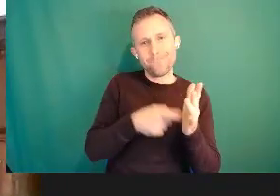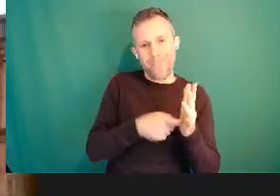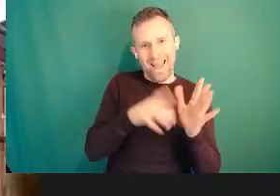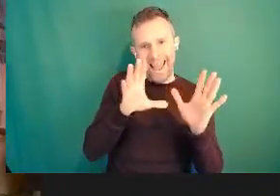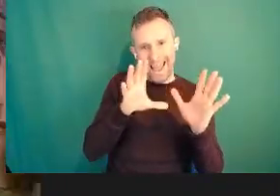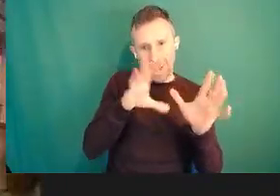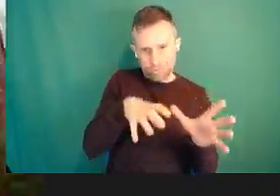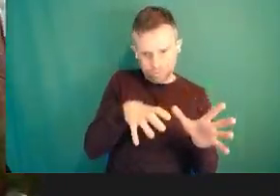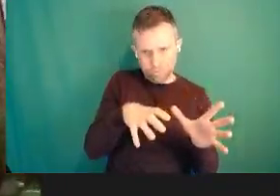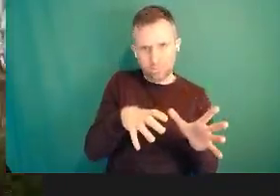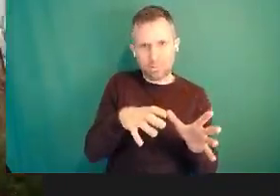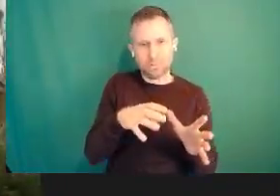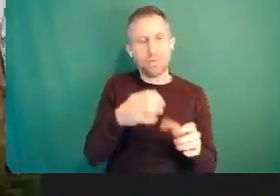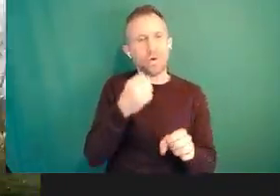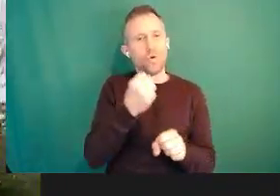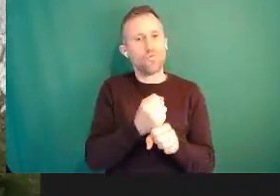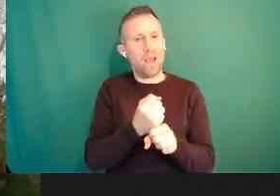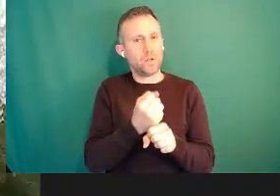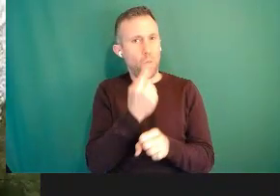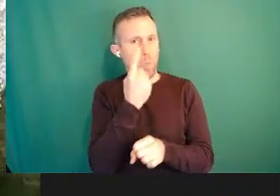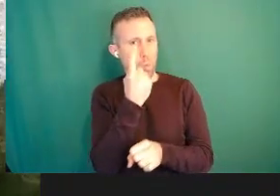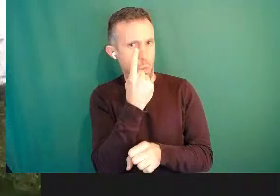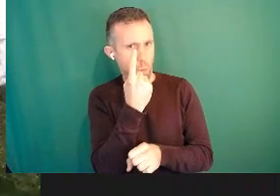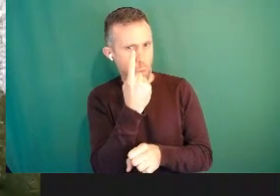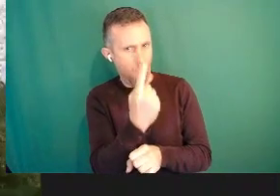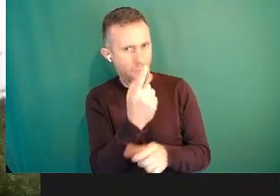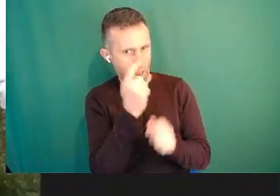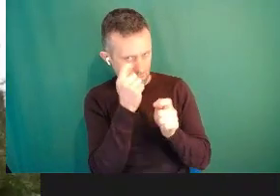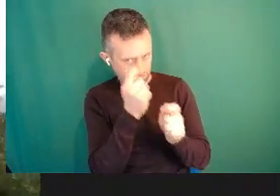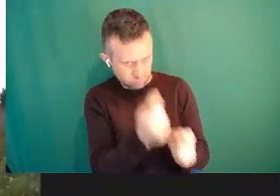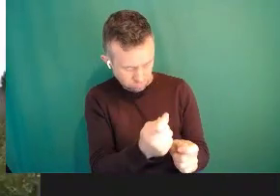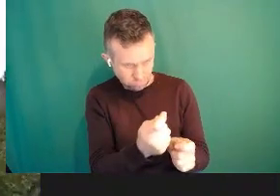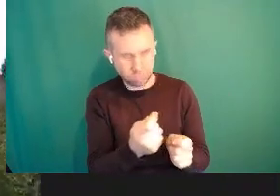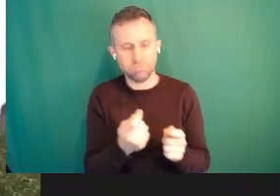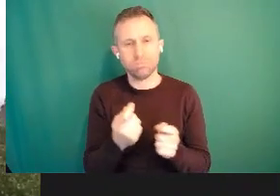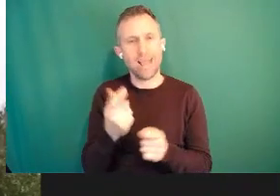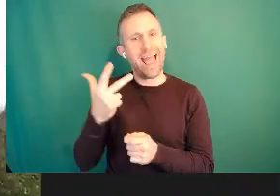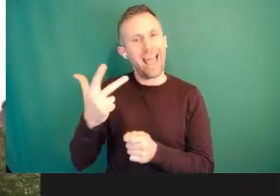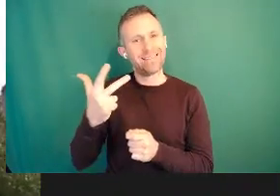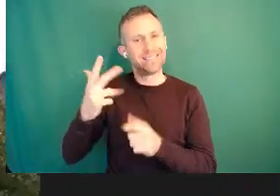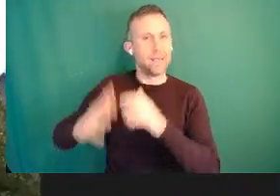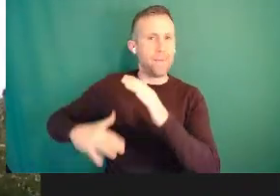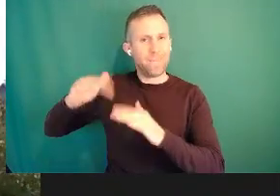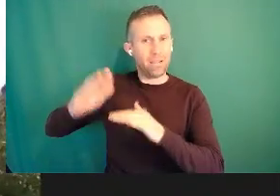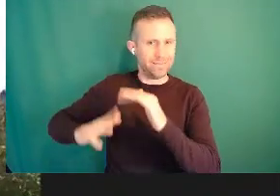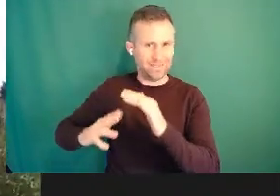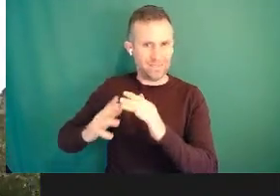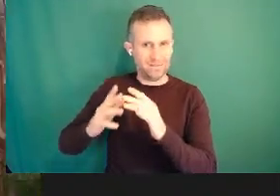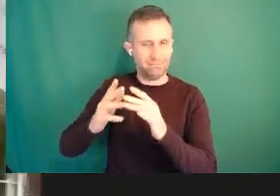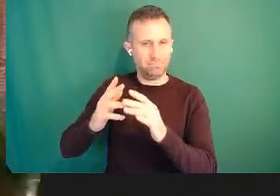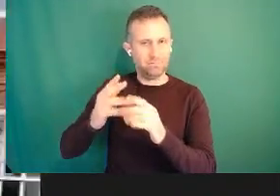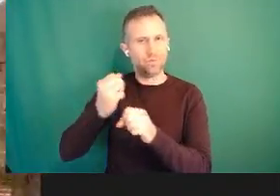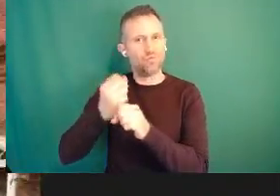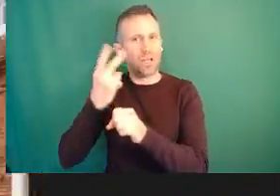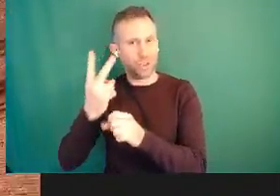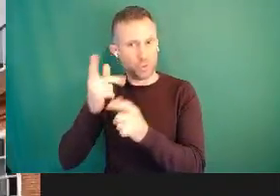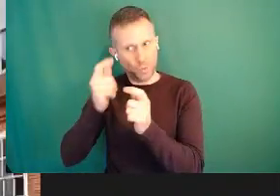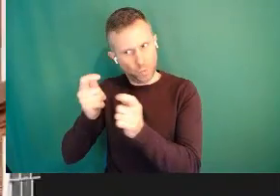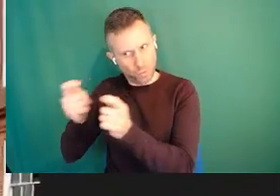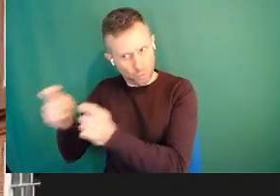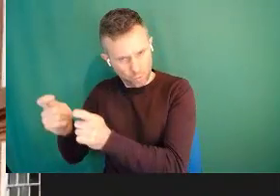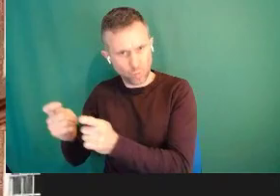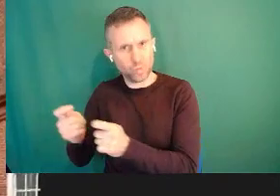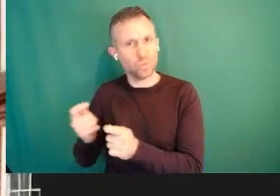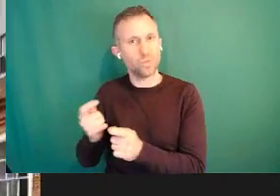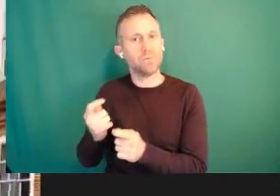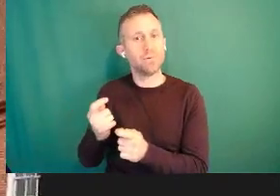well, including these little dog kennels. So there's 2 dog kennels. There's one here, and there's